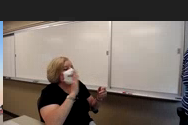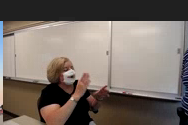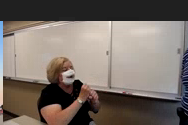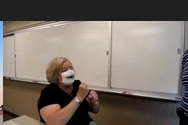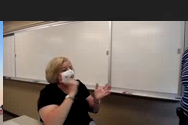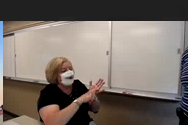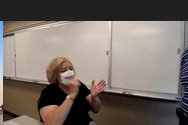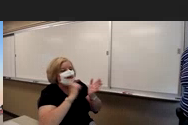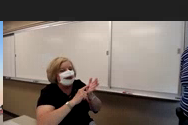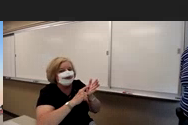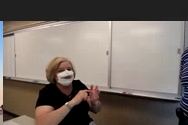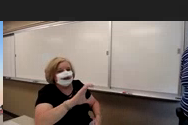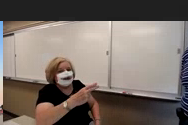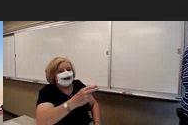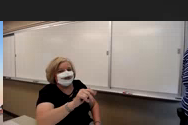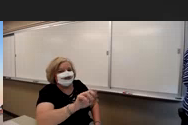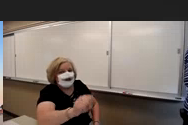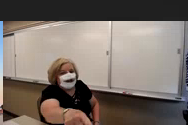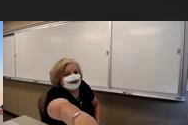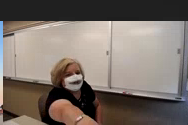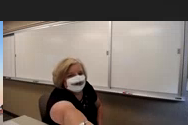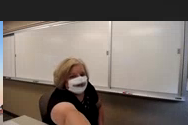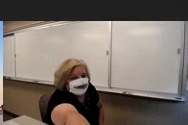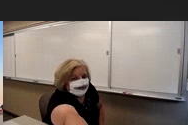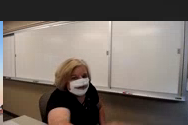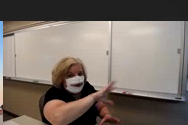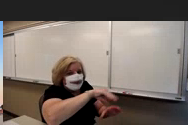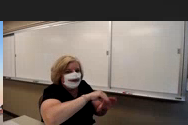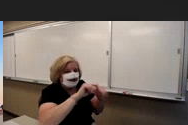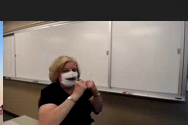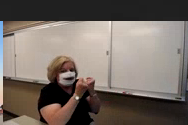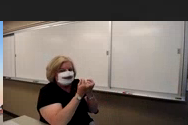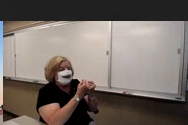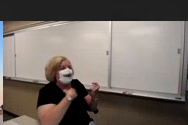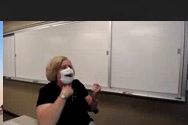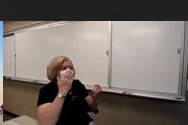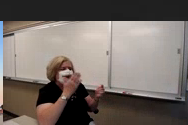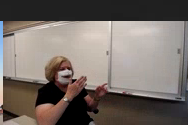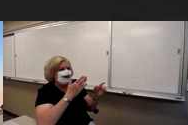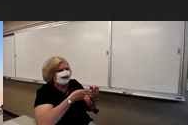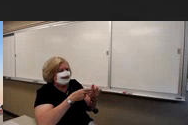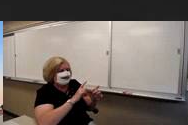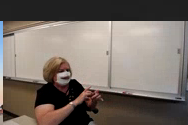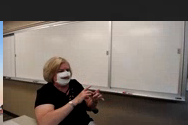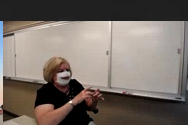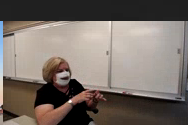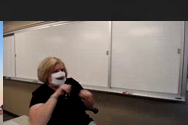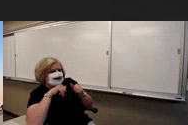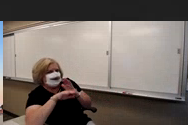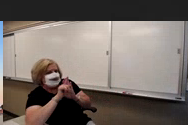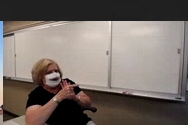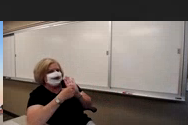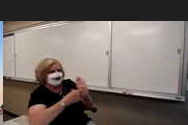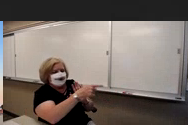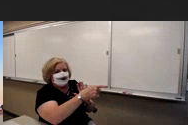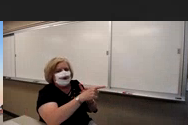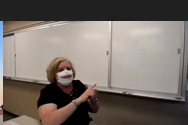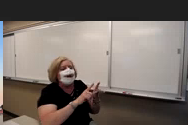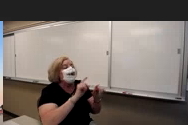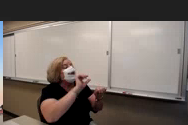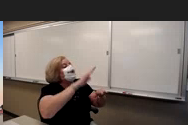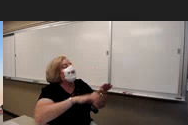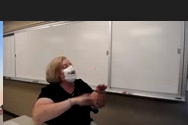Channels are within a team. And I, like I said, I'm going to bounce off here to show you. They're basically, you could set up a different.